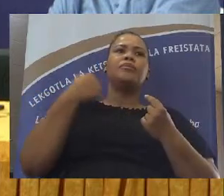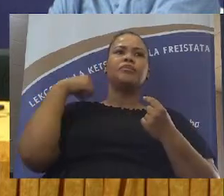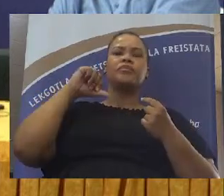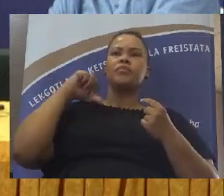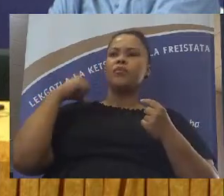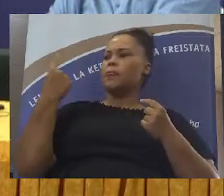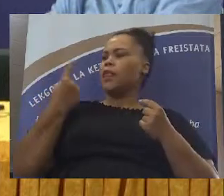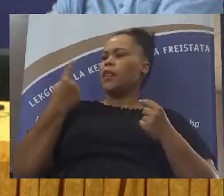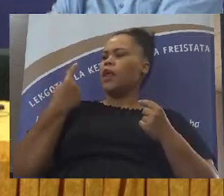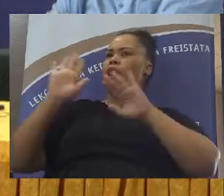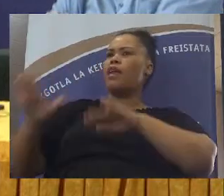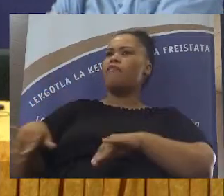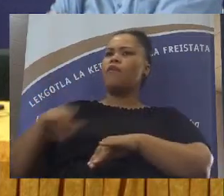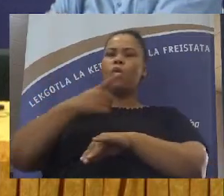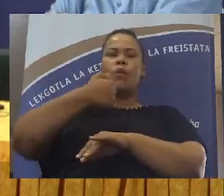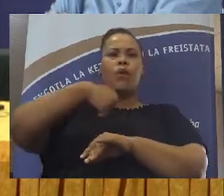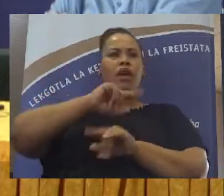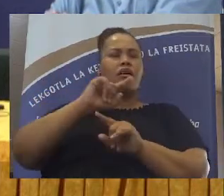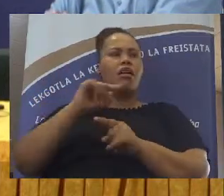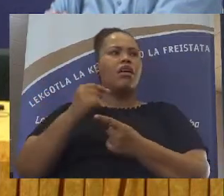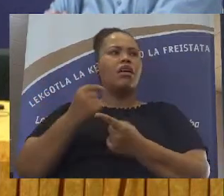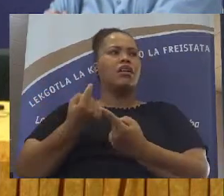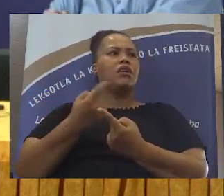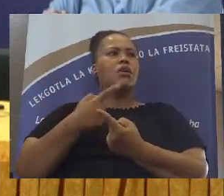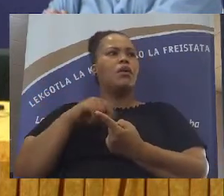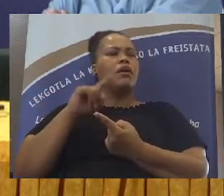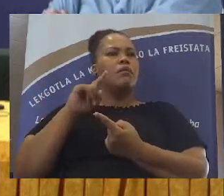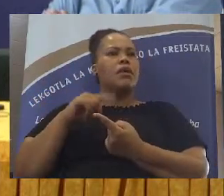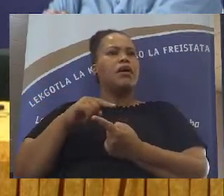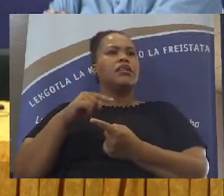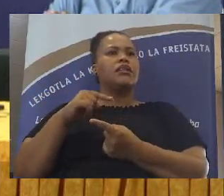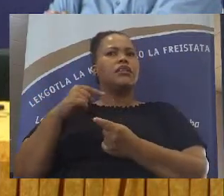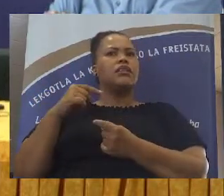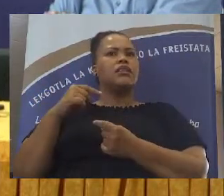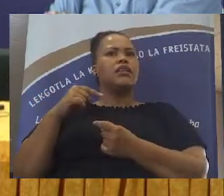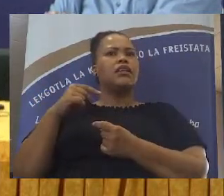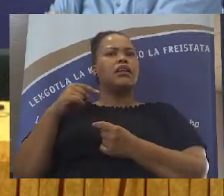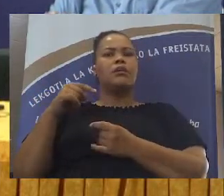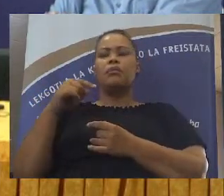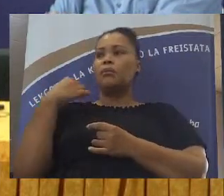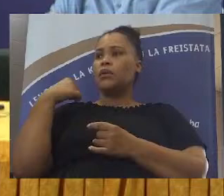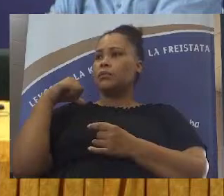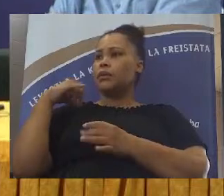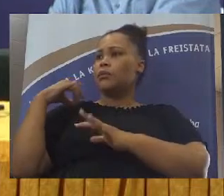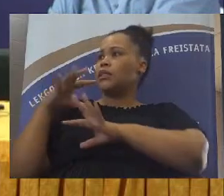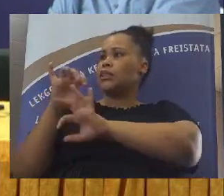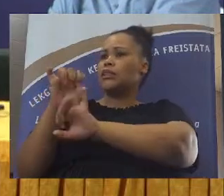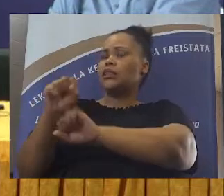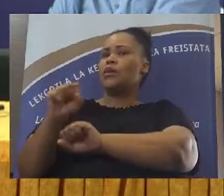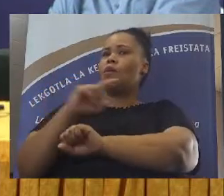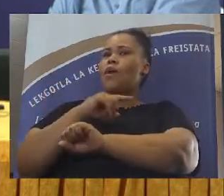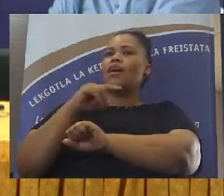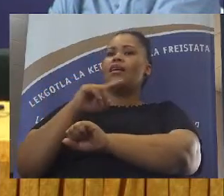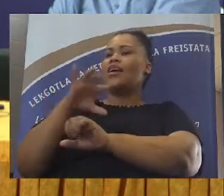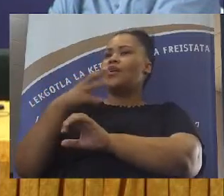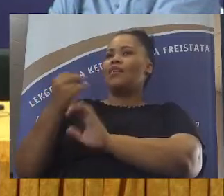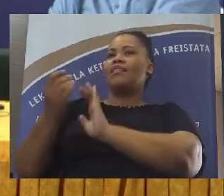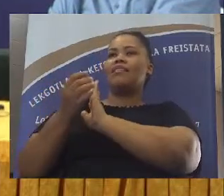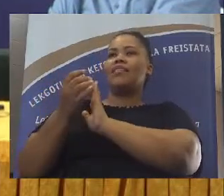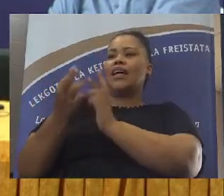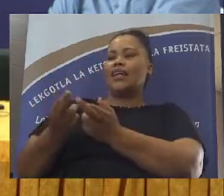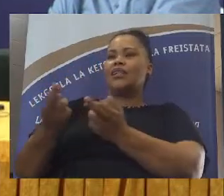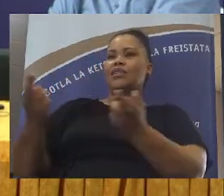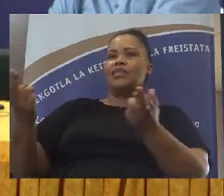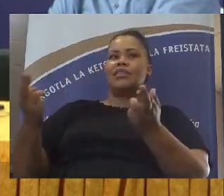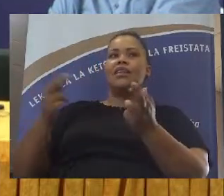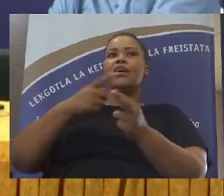be on their own. We must take responsibility for municipalities. Because municipalities don't have the capacity, but we must work with